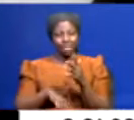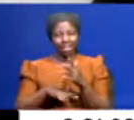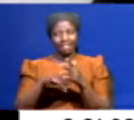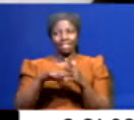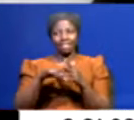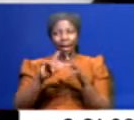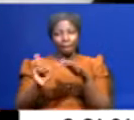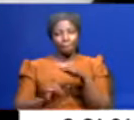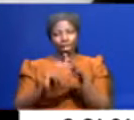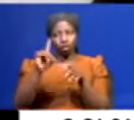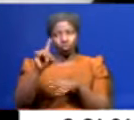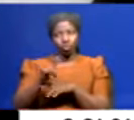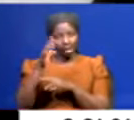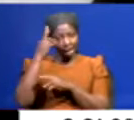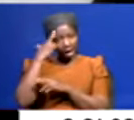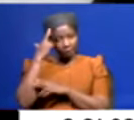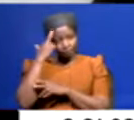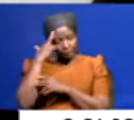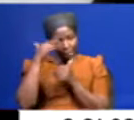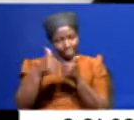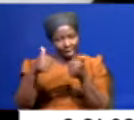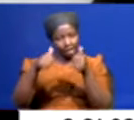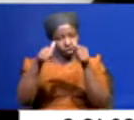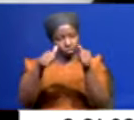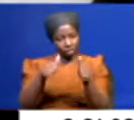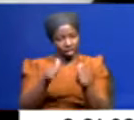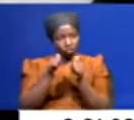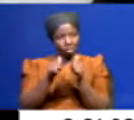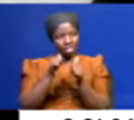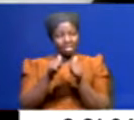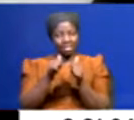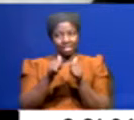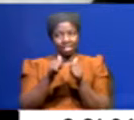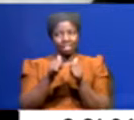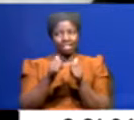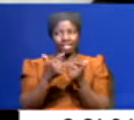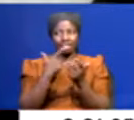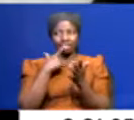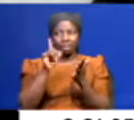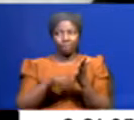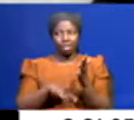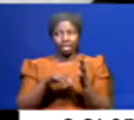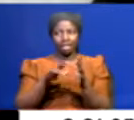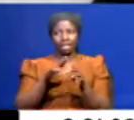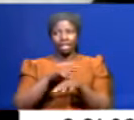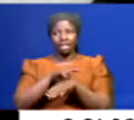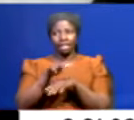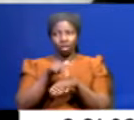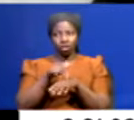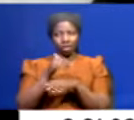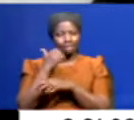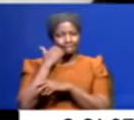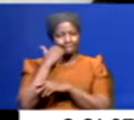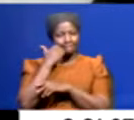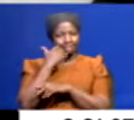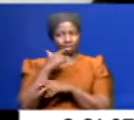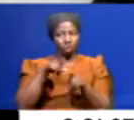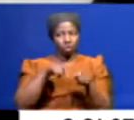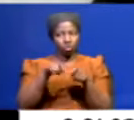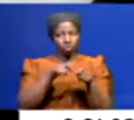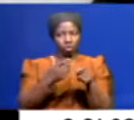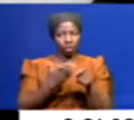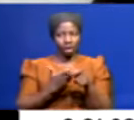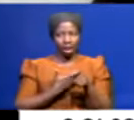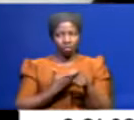notices that established entities such as the National Syndemic Diseases Control Council Kenya, Tissue and